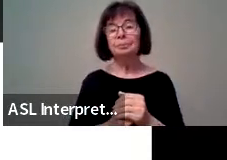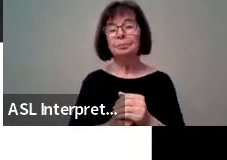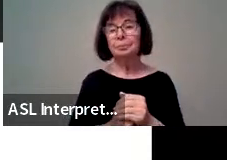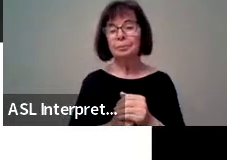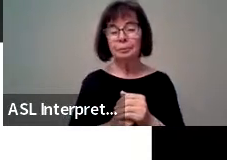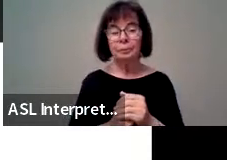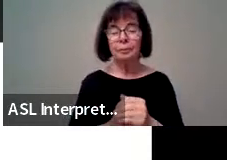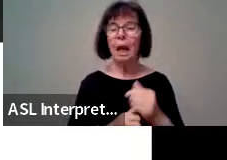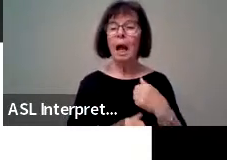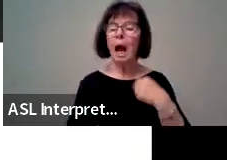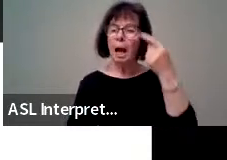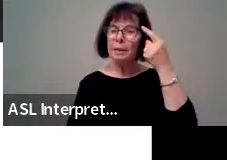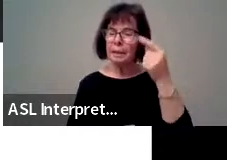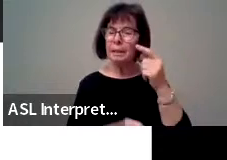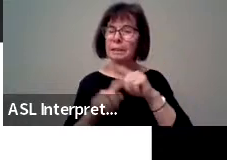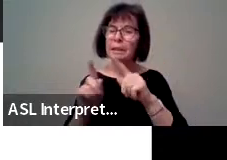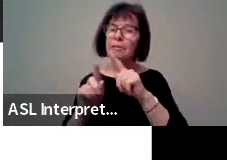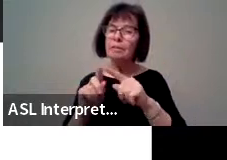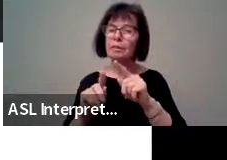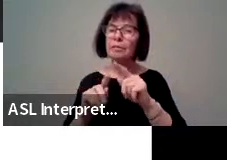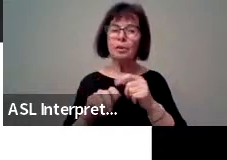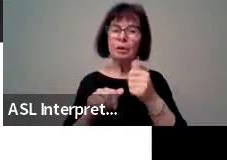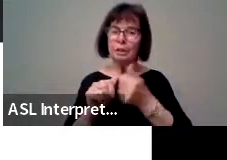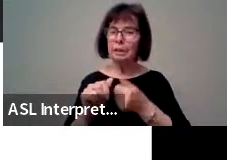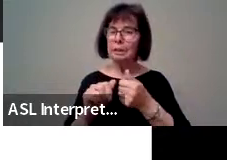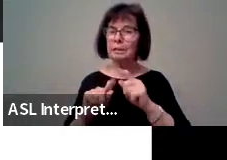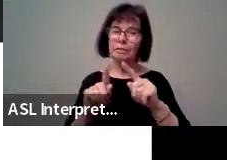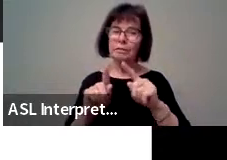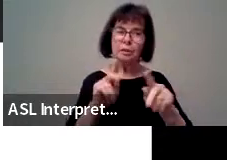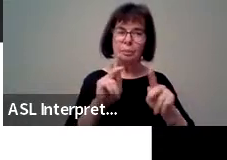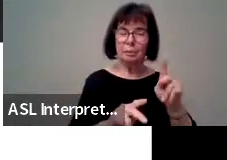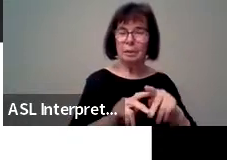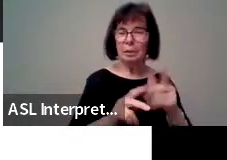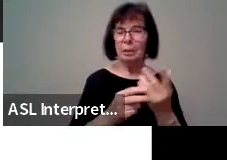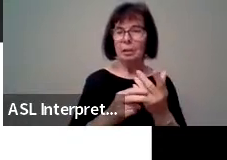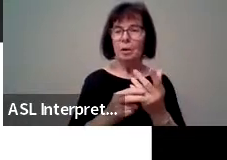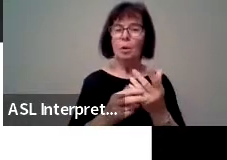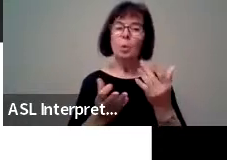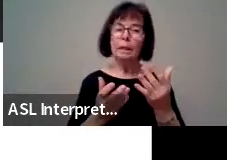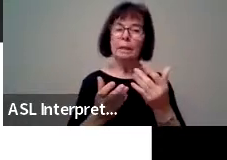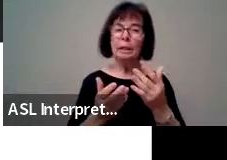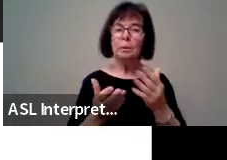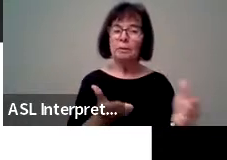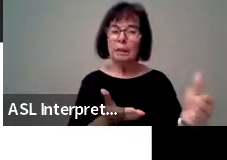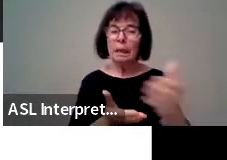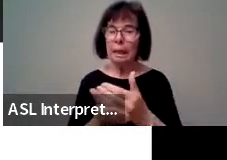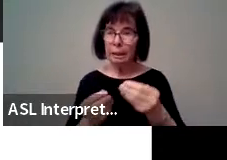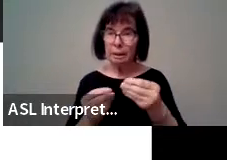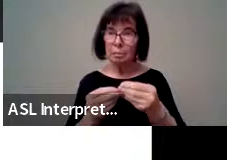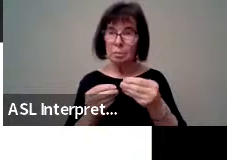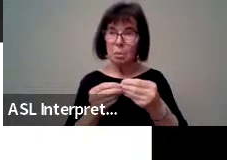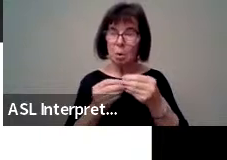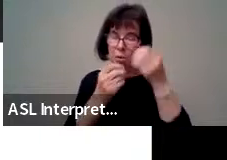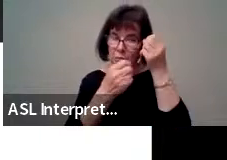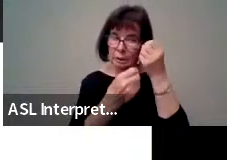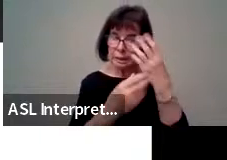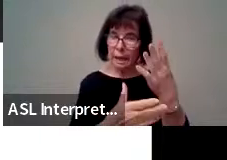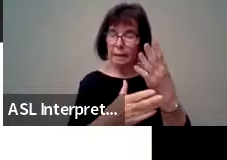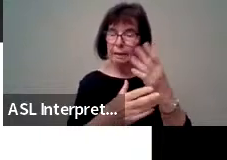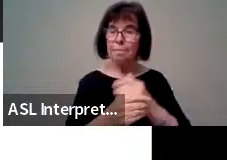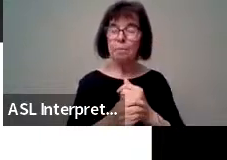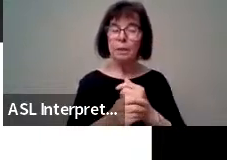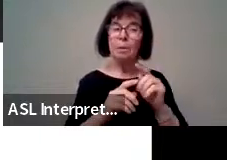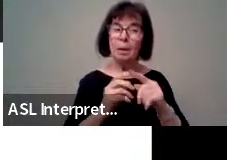I think it's going to be different for different people for the time being until we have a little bit more data. But certainly for